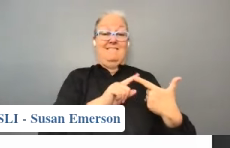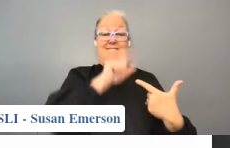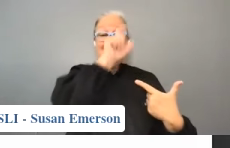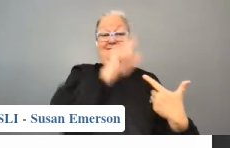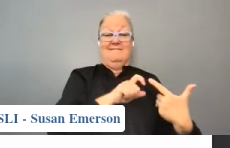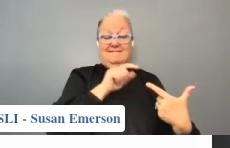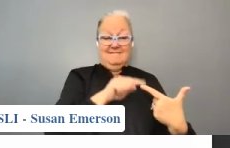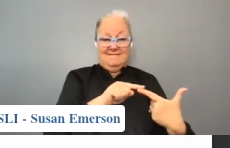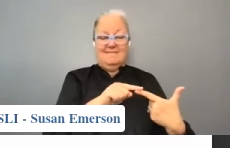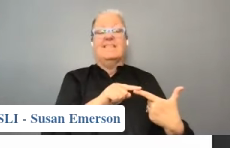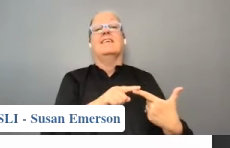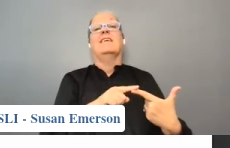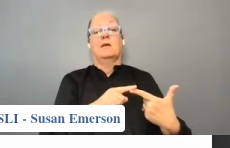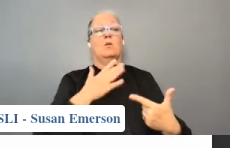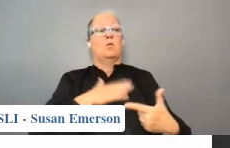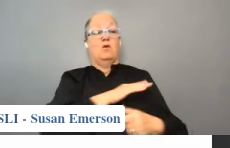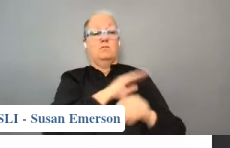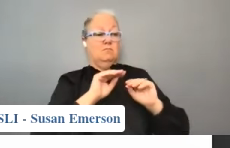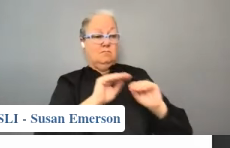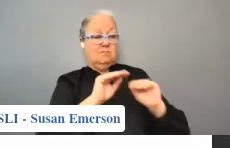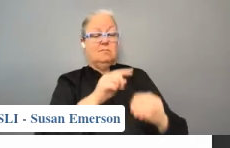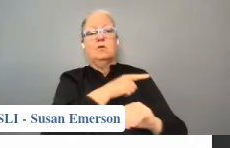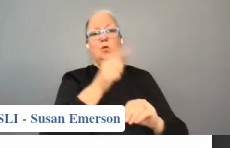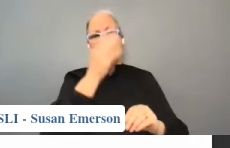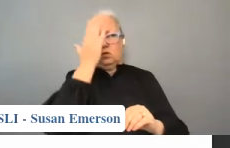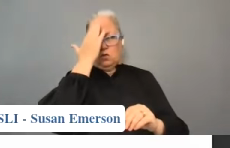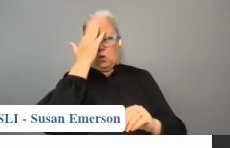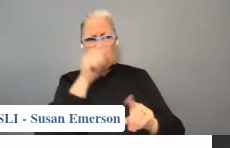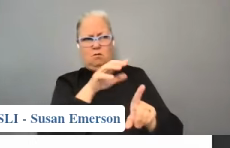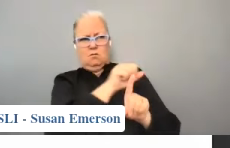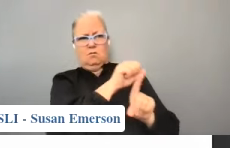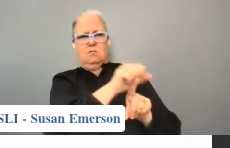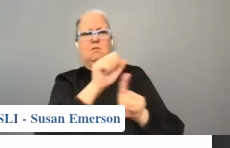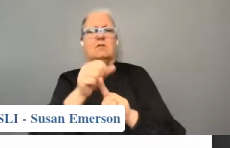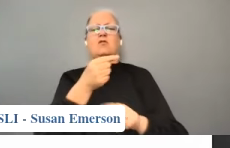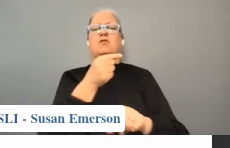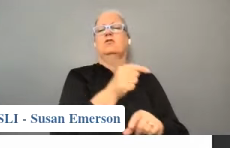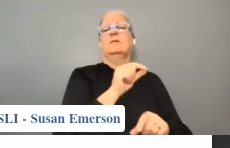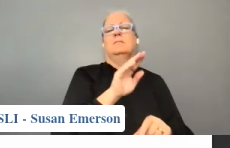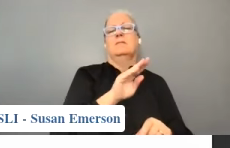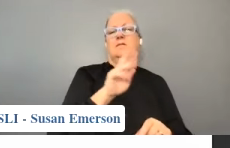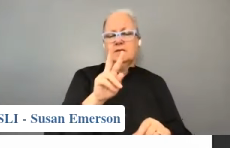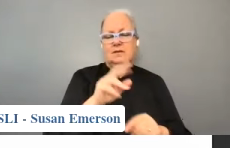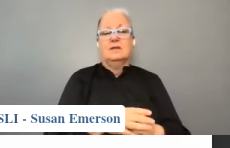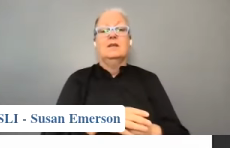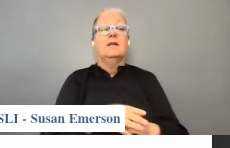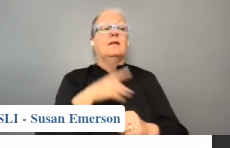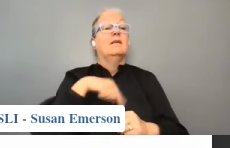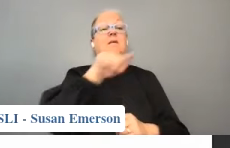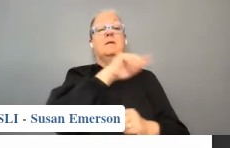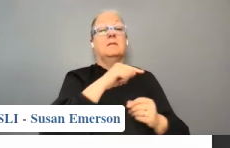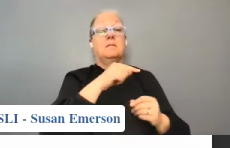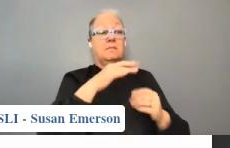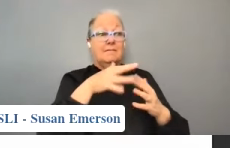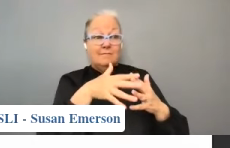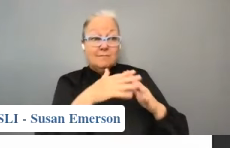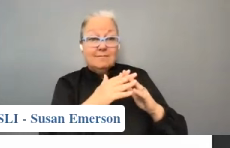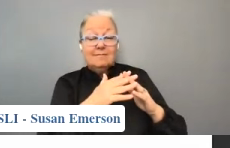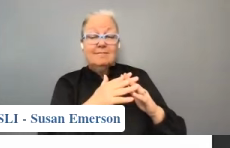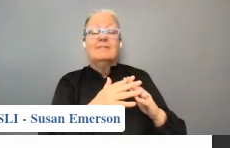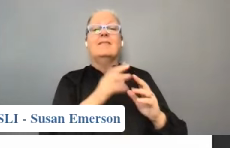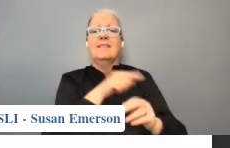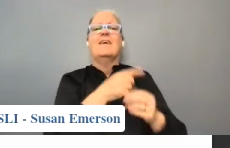violence. So in these instances, the implementers of a program already have close